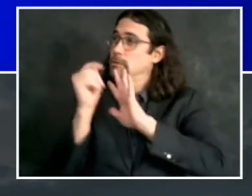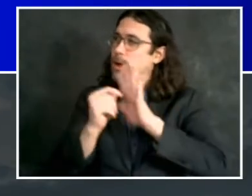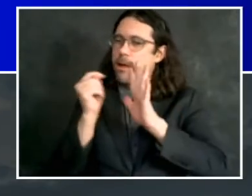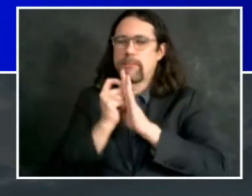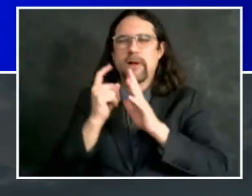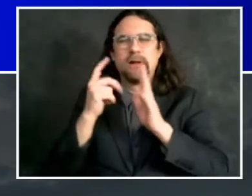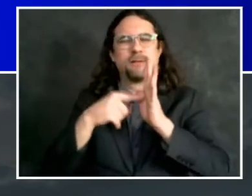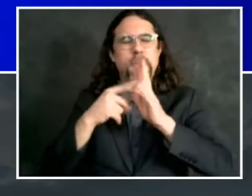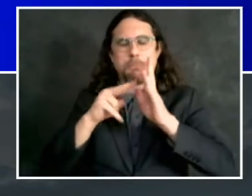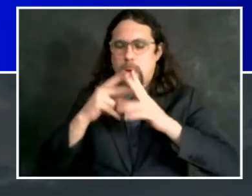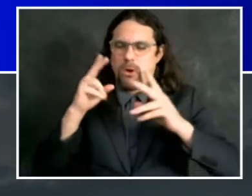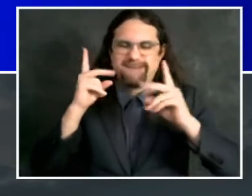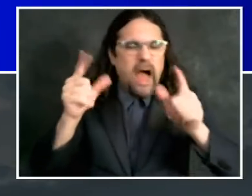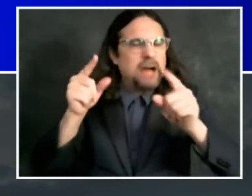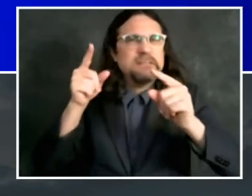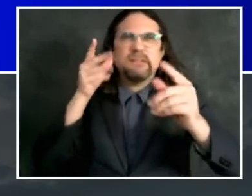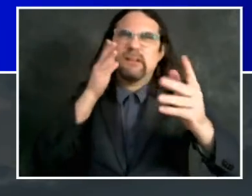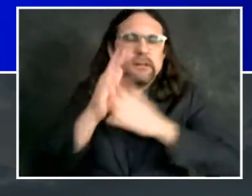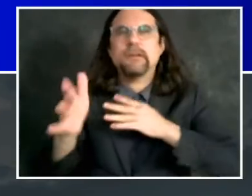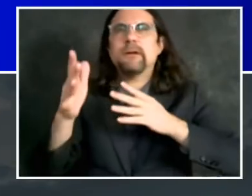secure supply for the weeks ahead.